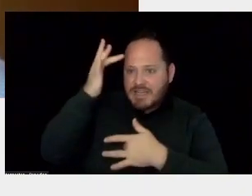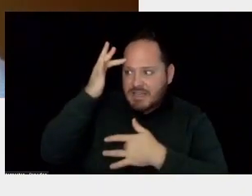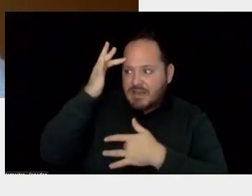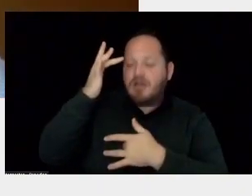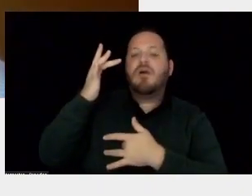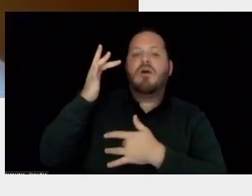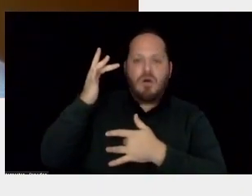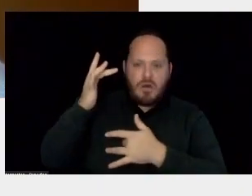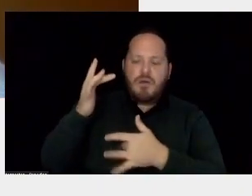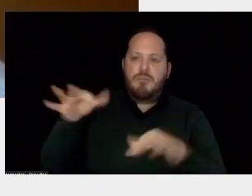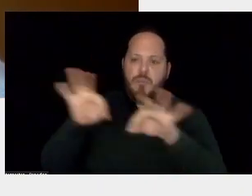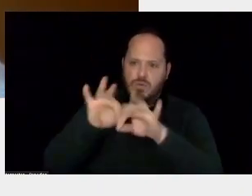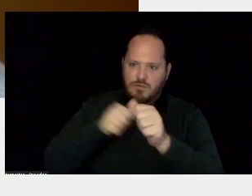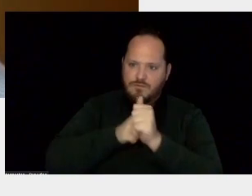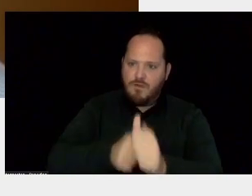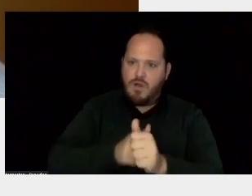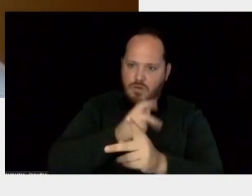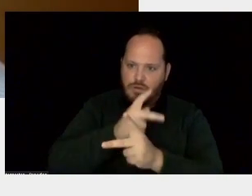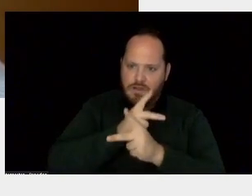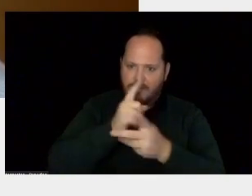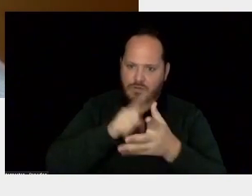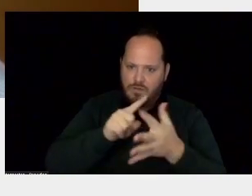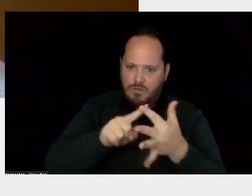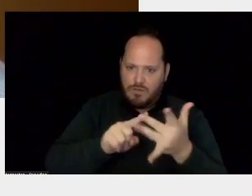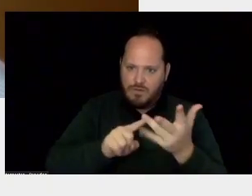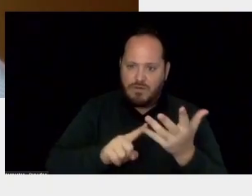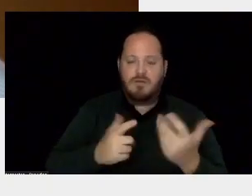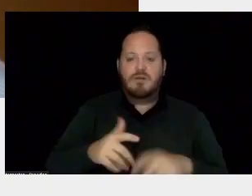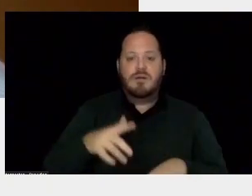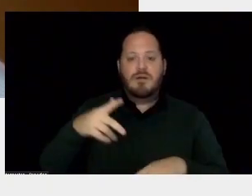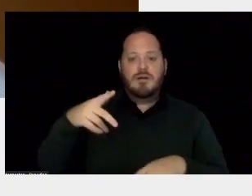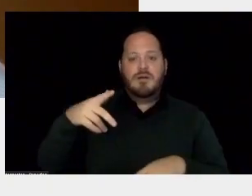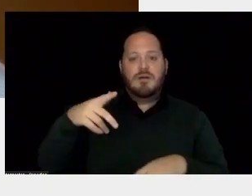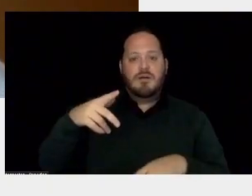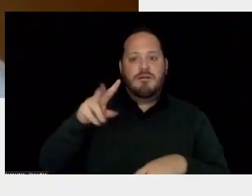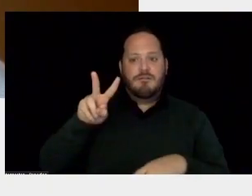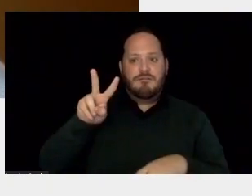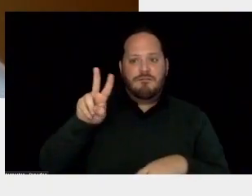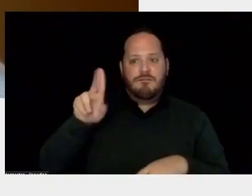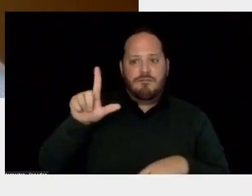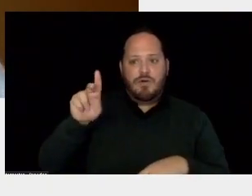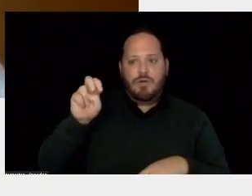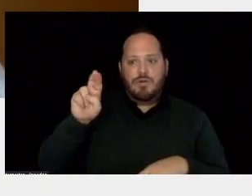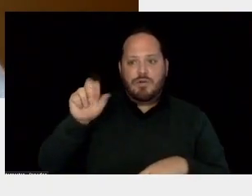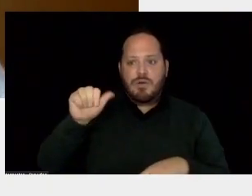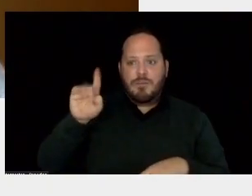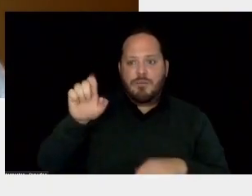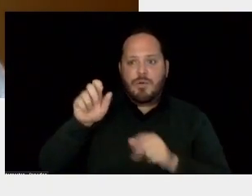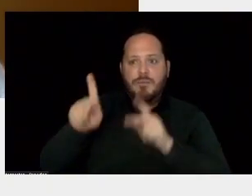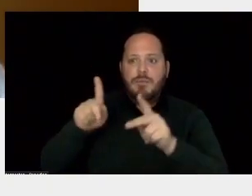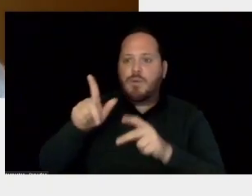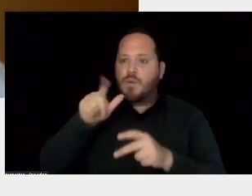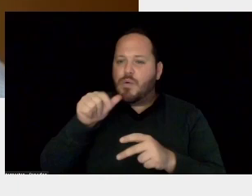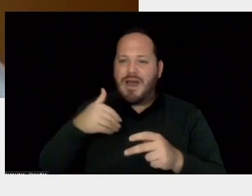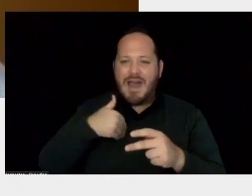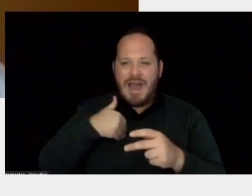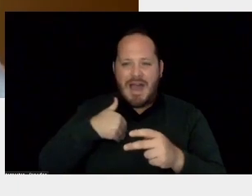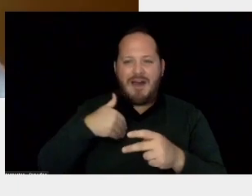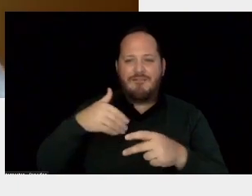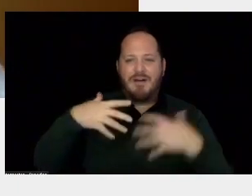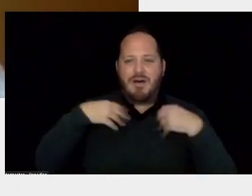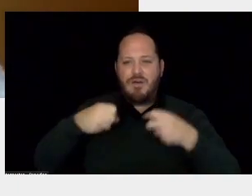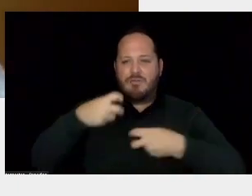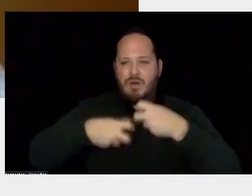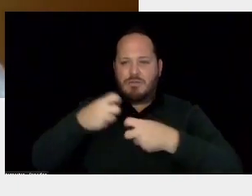from coronavirus, which includes being over the age of 60, having heart disease, having lung disease, including asthma,